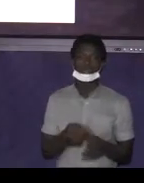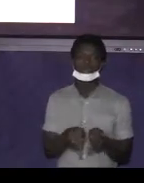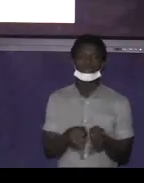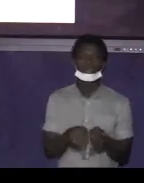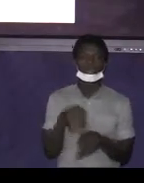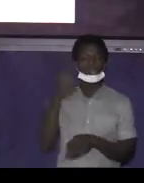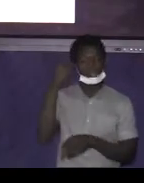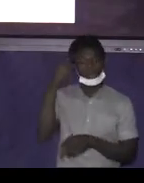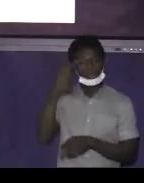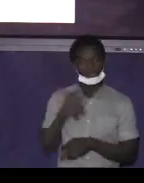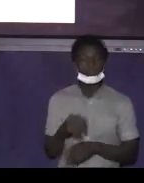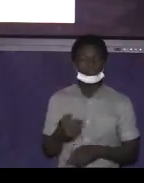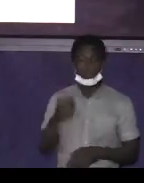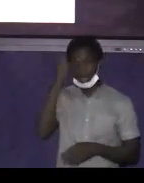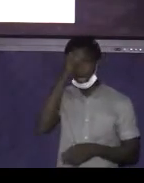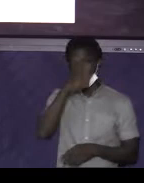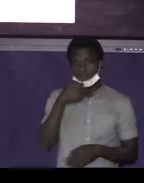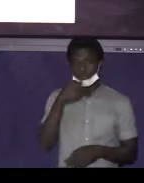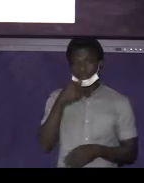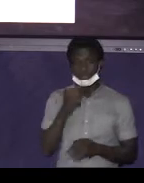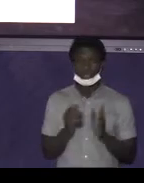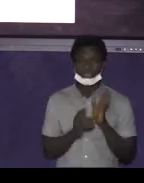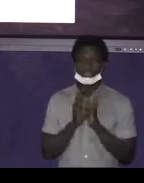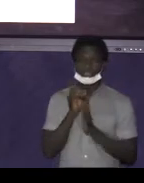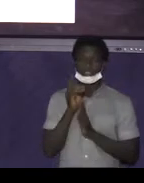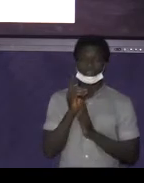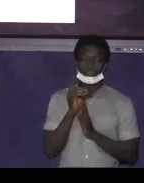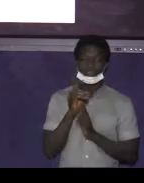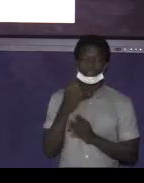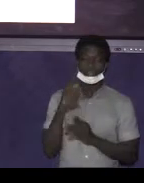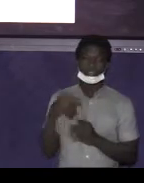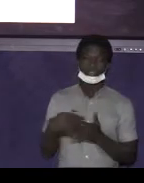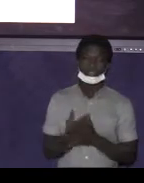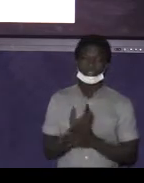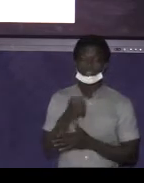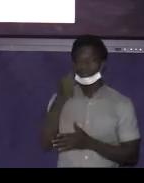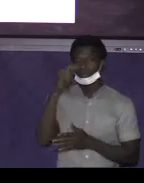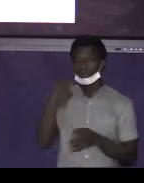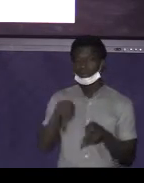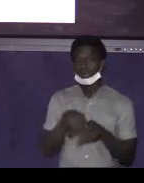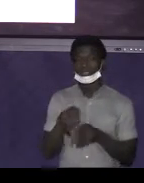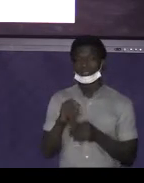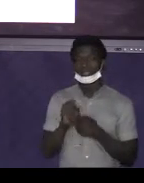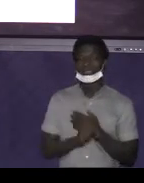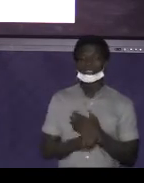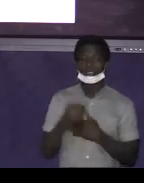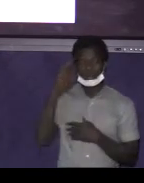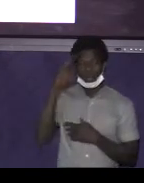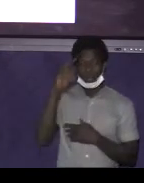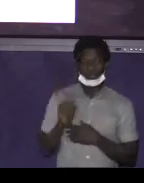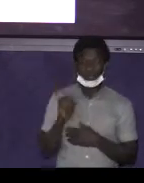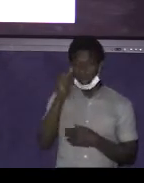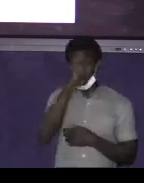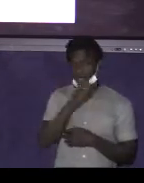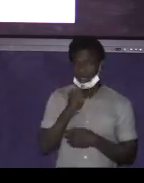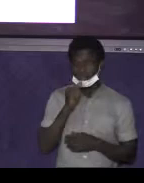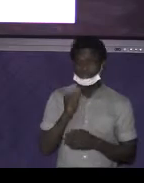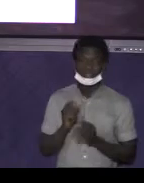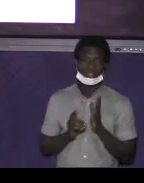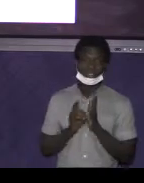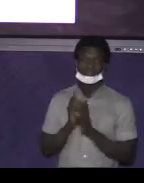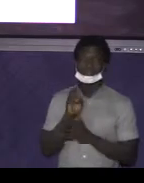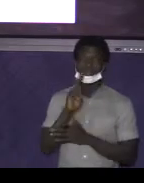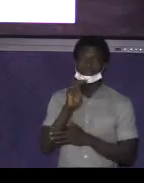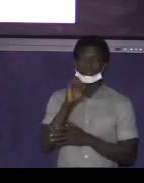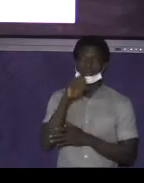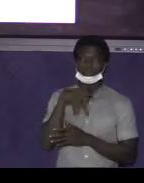for Africa's Development, NEPAD. Again, the New Partnership for Africa's